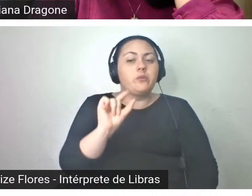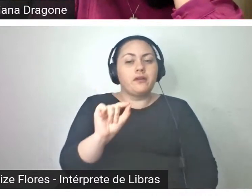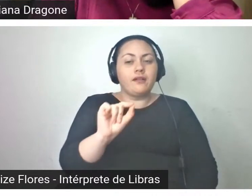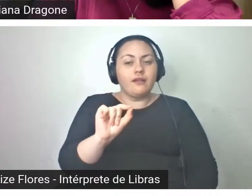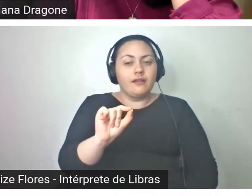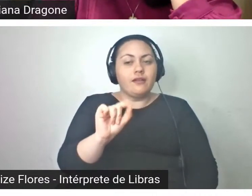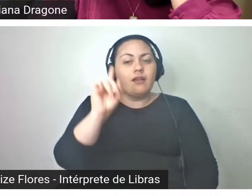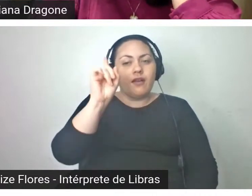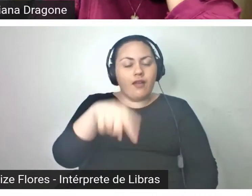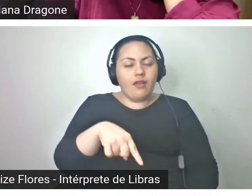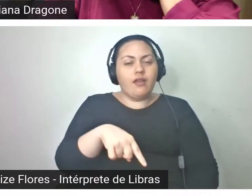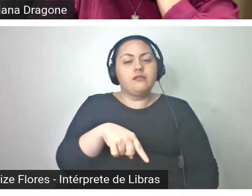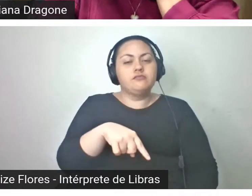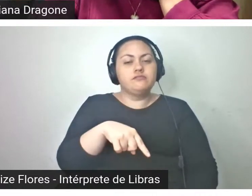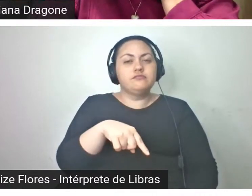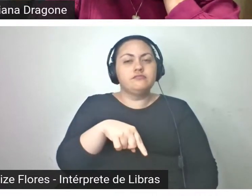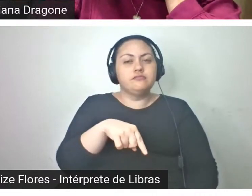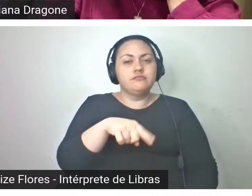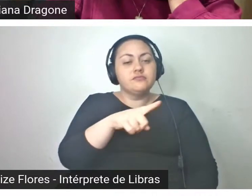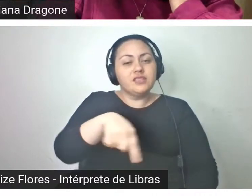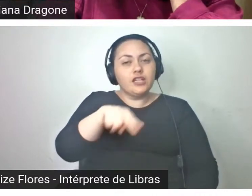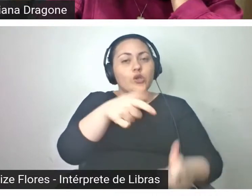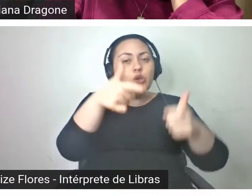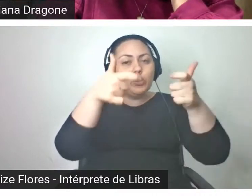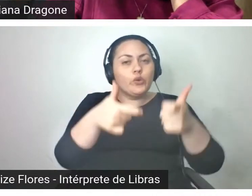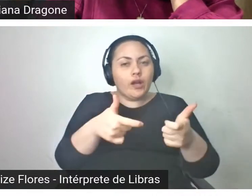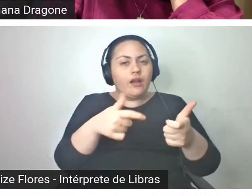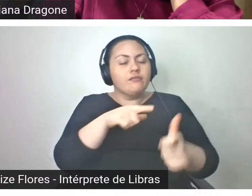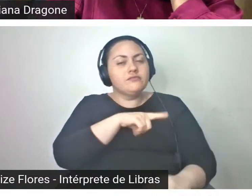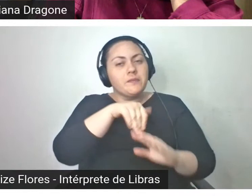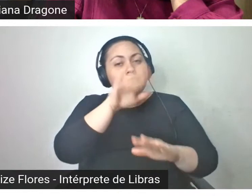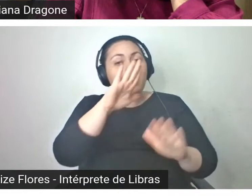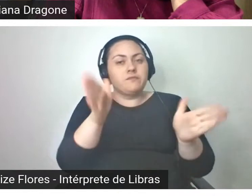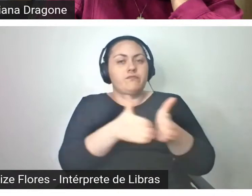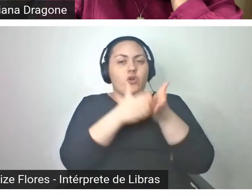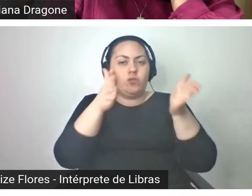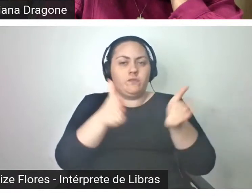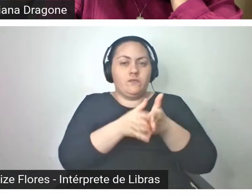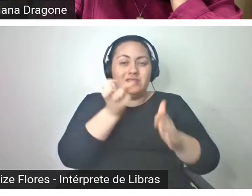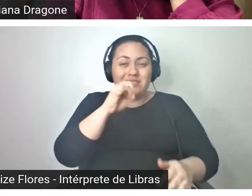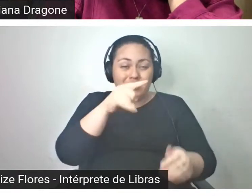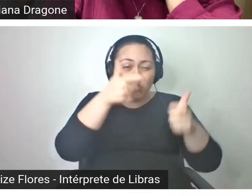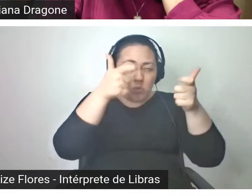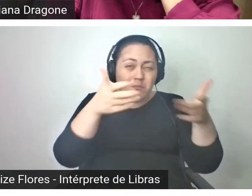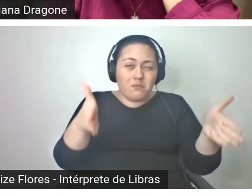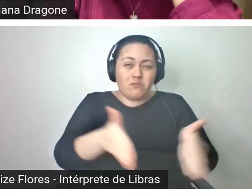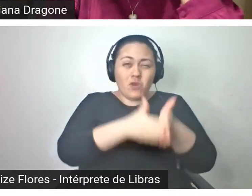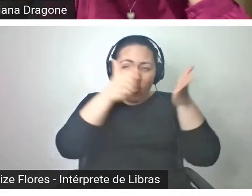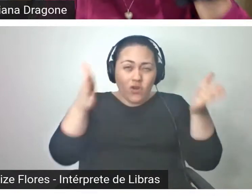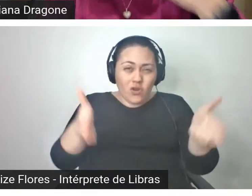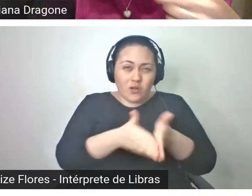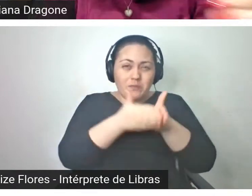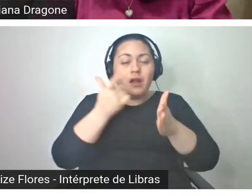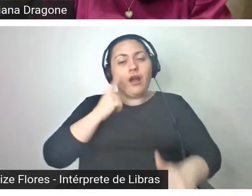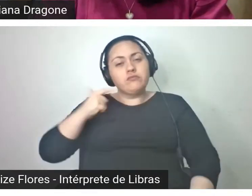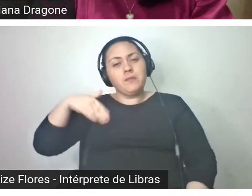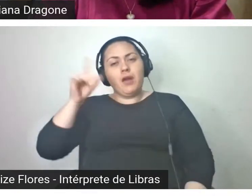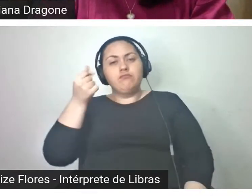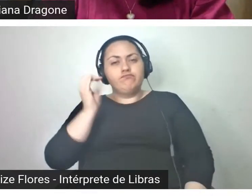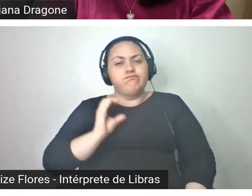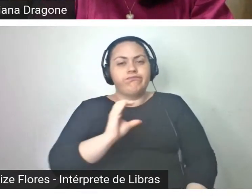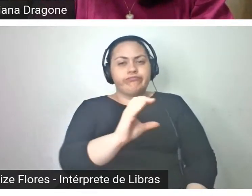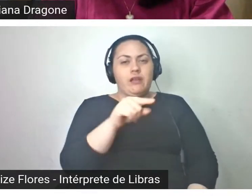aquelas onde há mais pobreza, né? Então, quanto mais pobre, mais recurso é alocado do governo